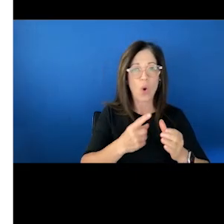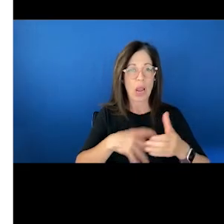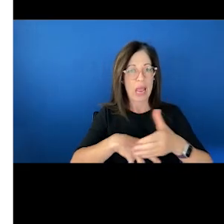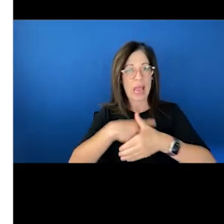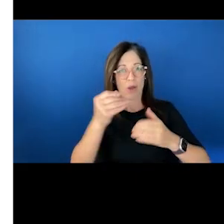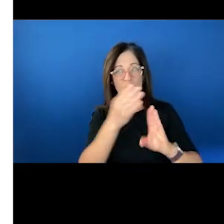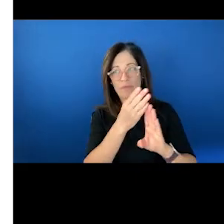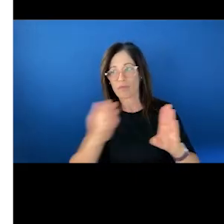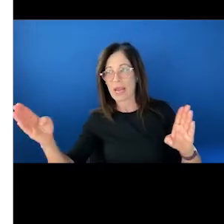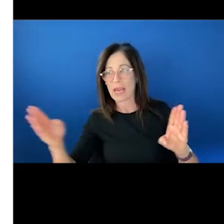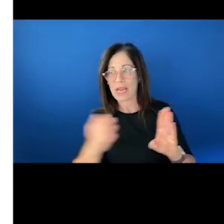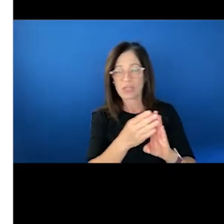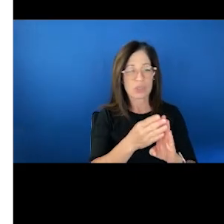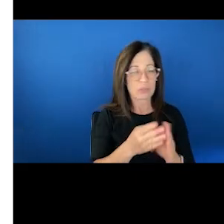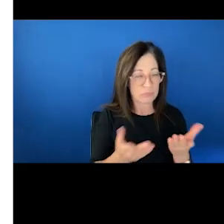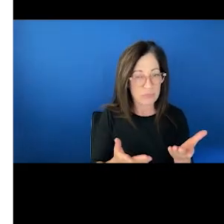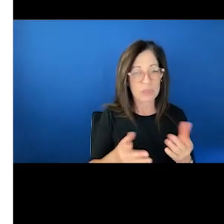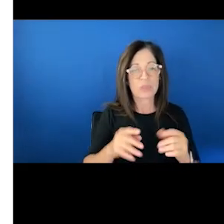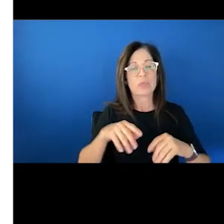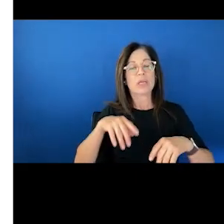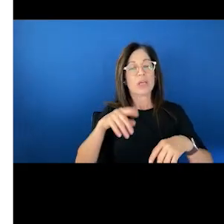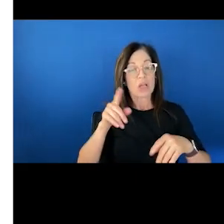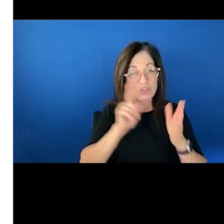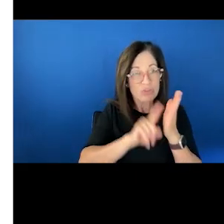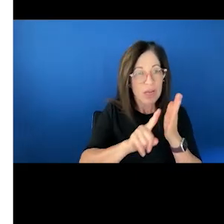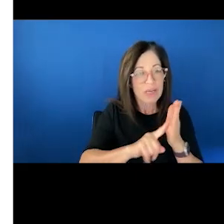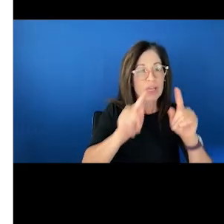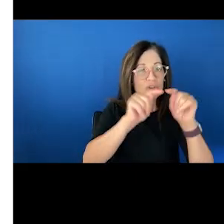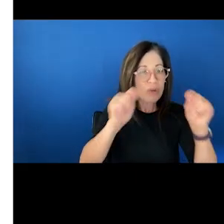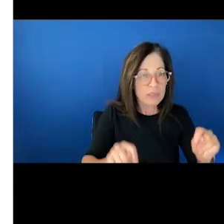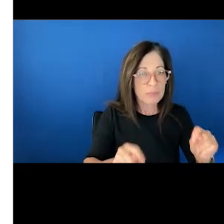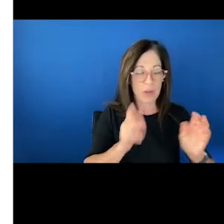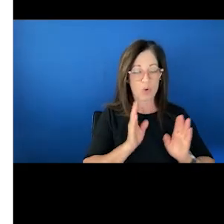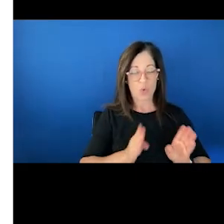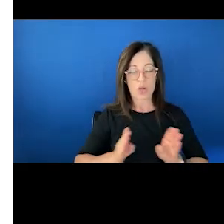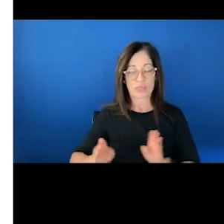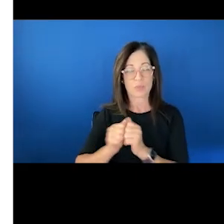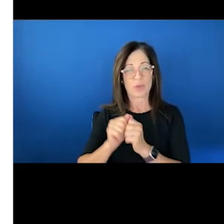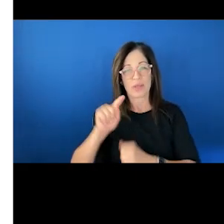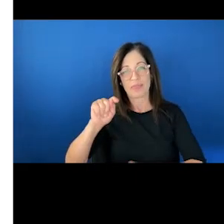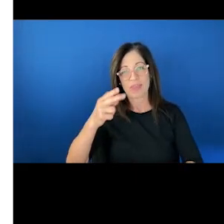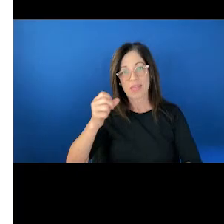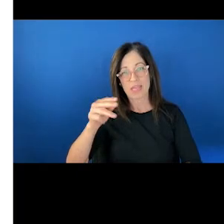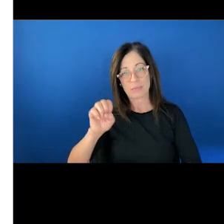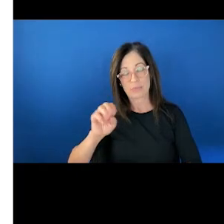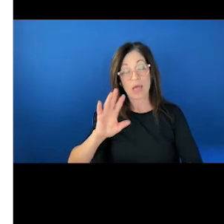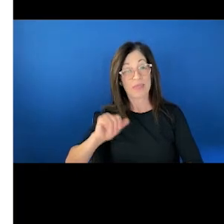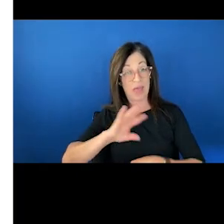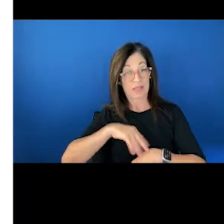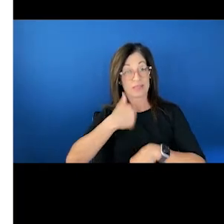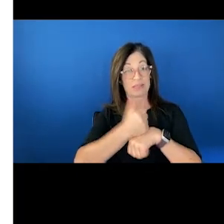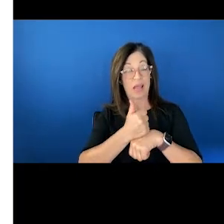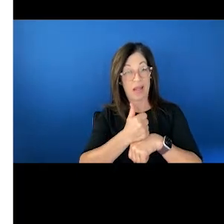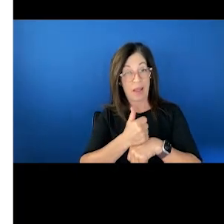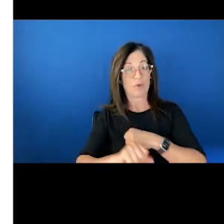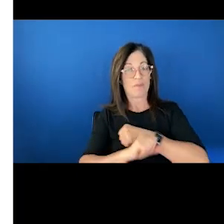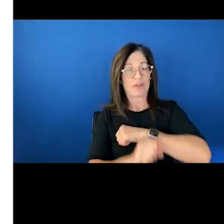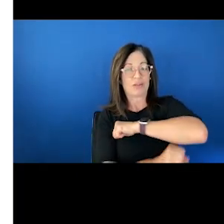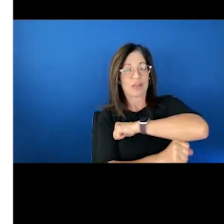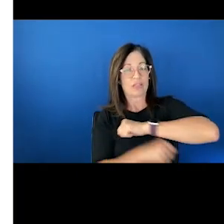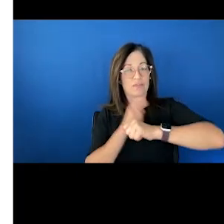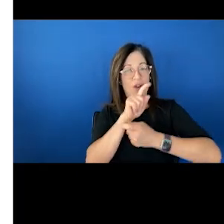qualitative data, review transcripts and organize responses into themes. These steps lay the foundation for